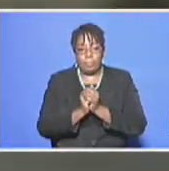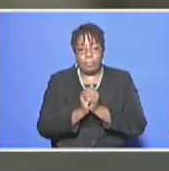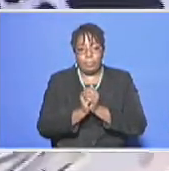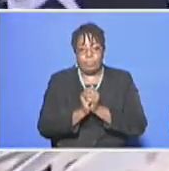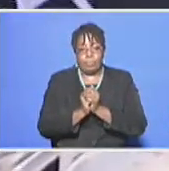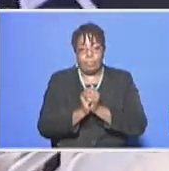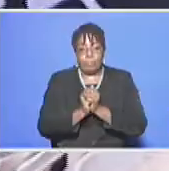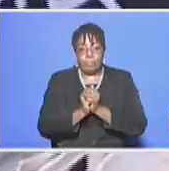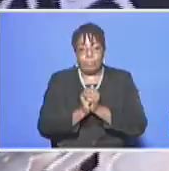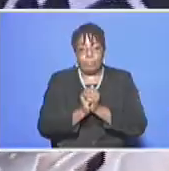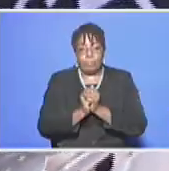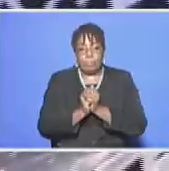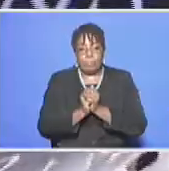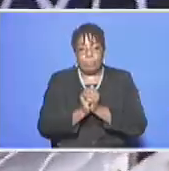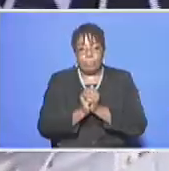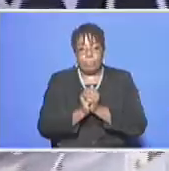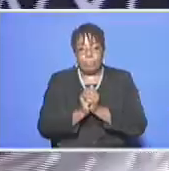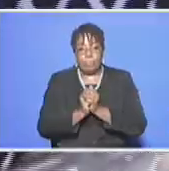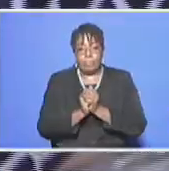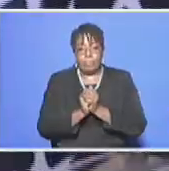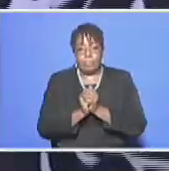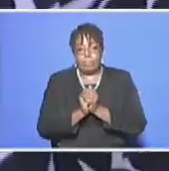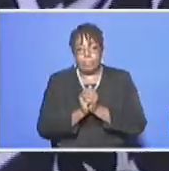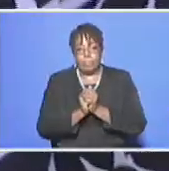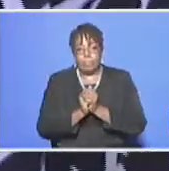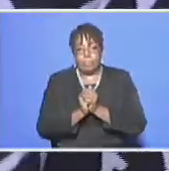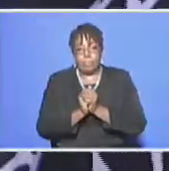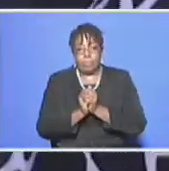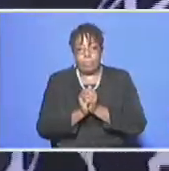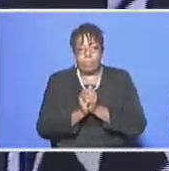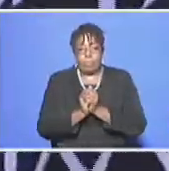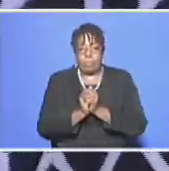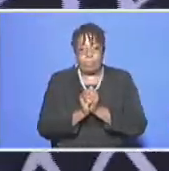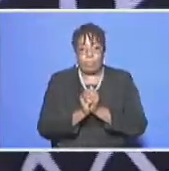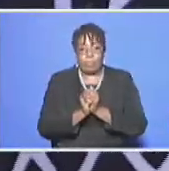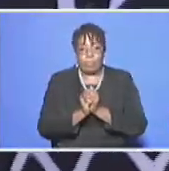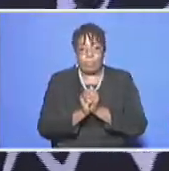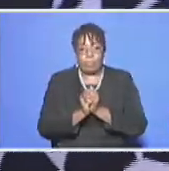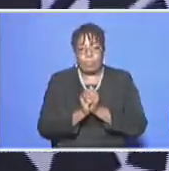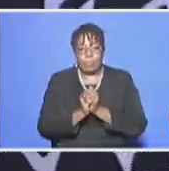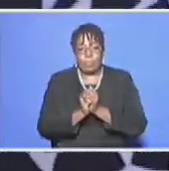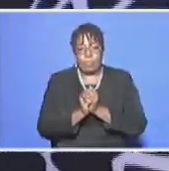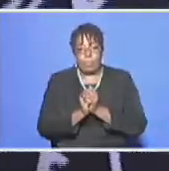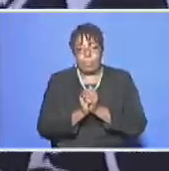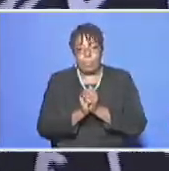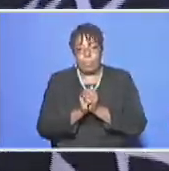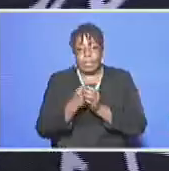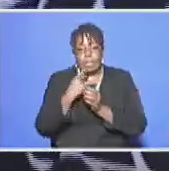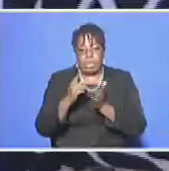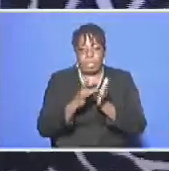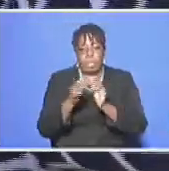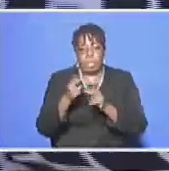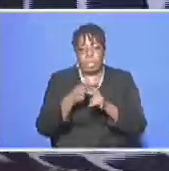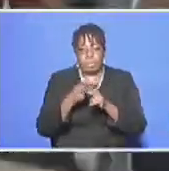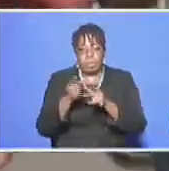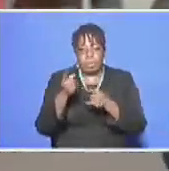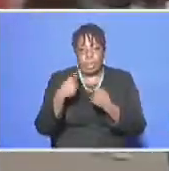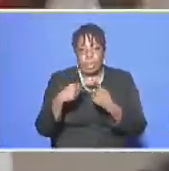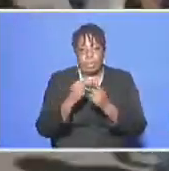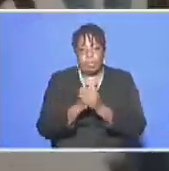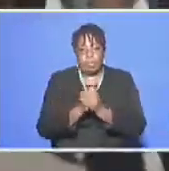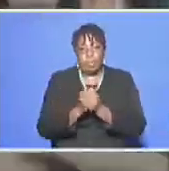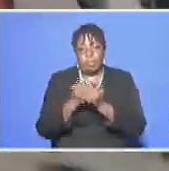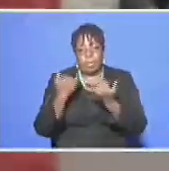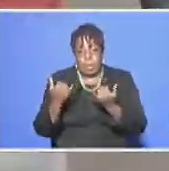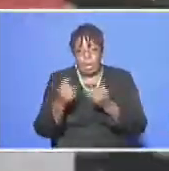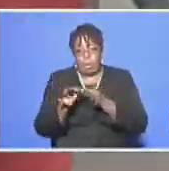cesse parce que la fin du monde proche. Jesus son coming. Son coming. What she's